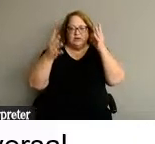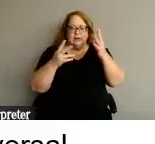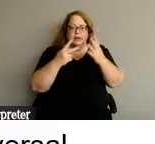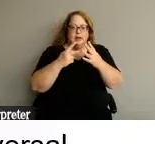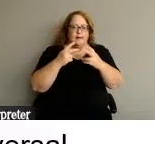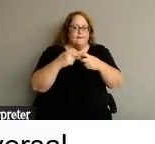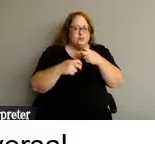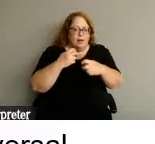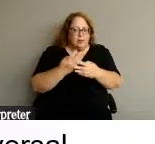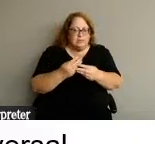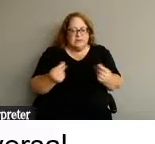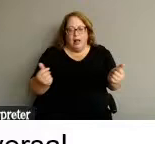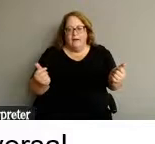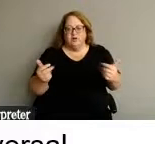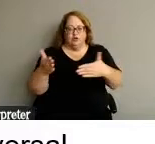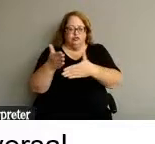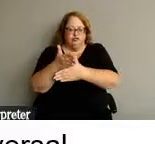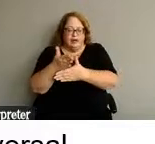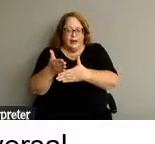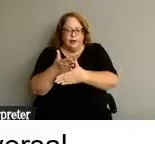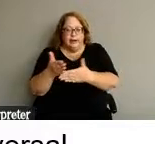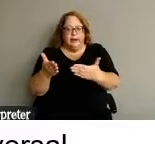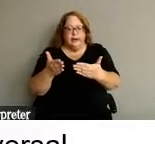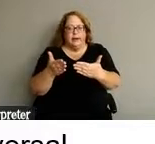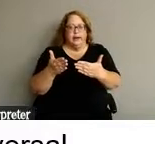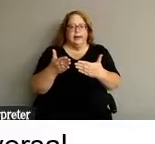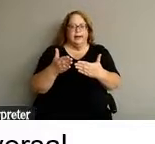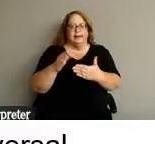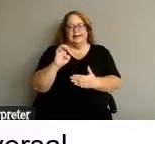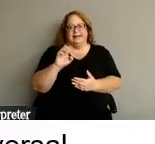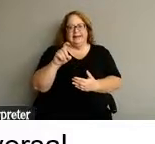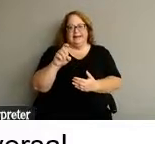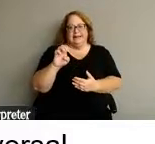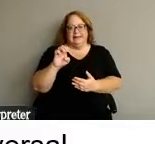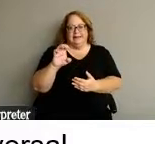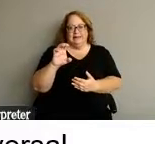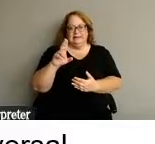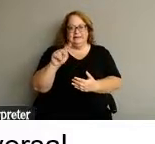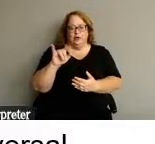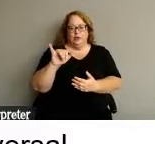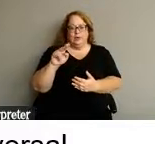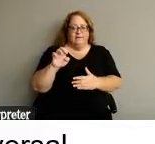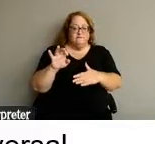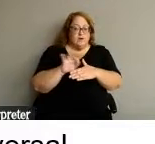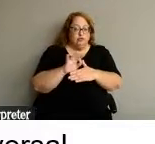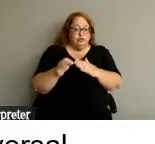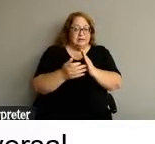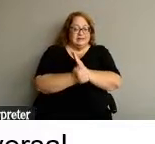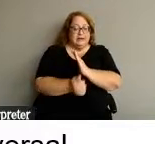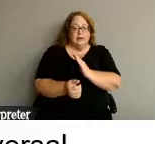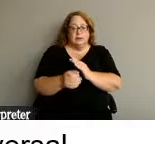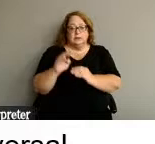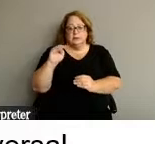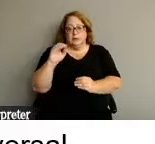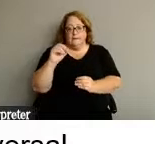on problem solving, sharing, we're working on executive function skills, we're working on motor skills, we're